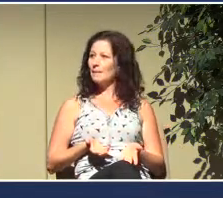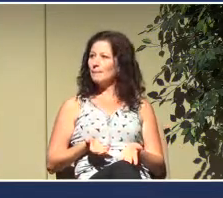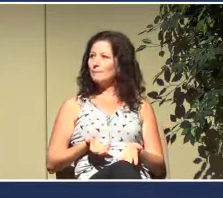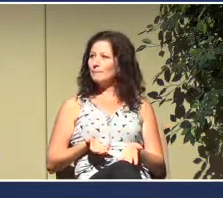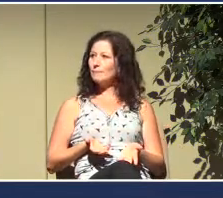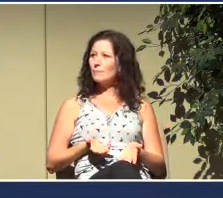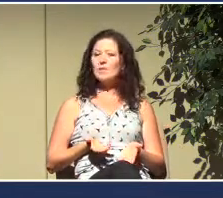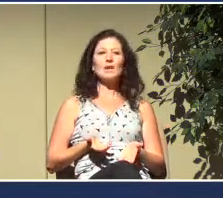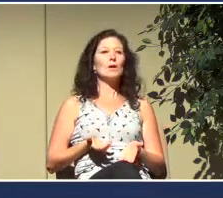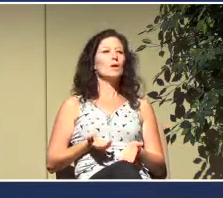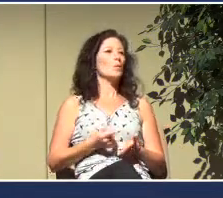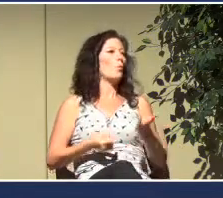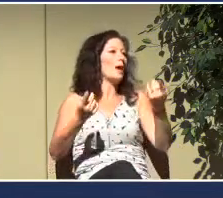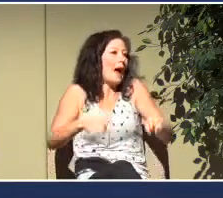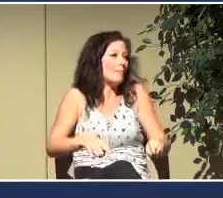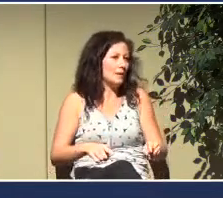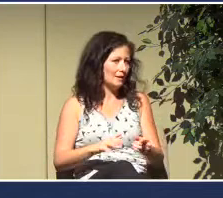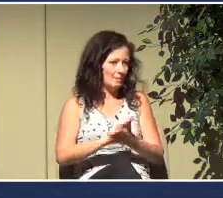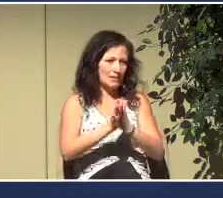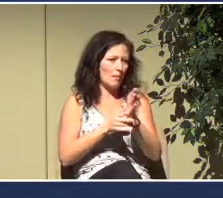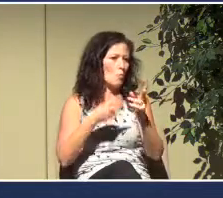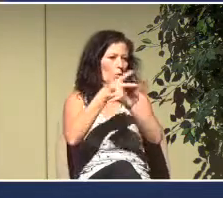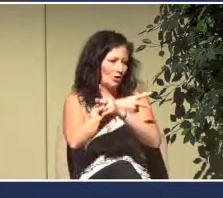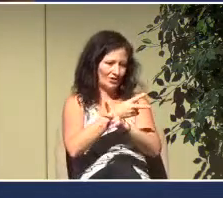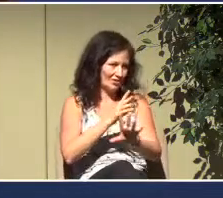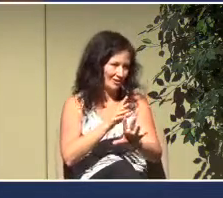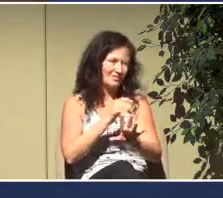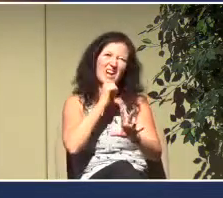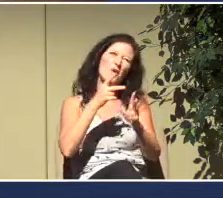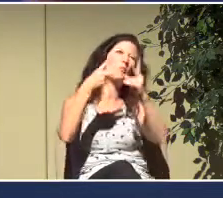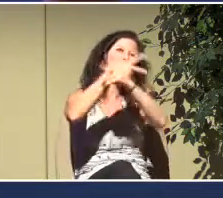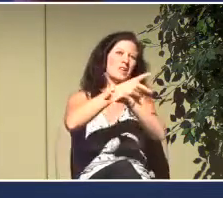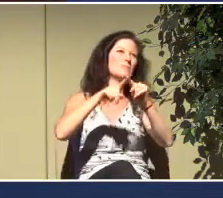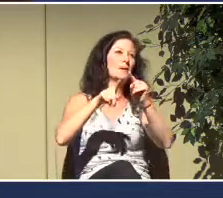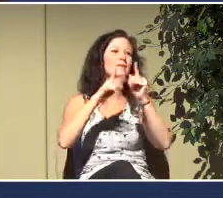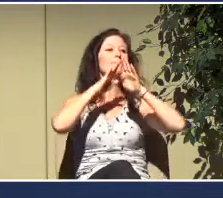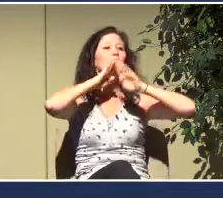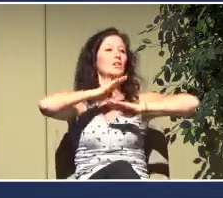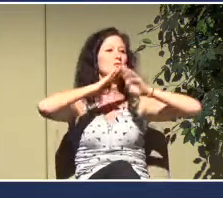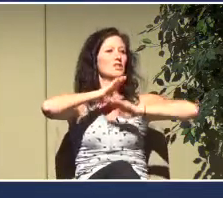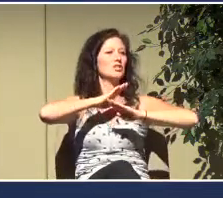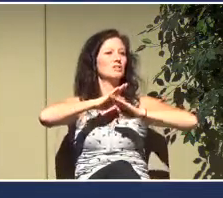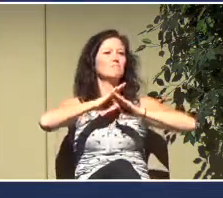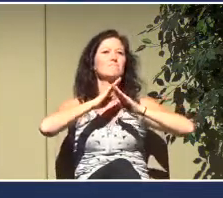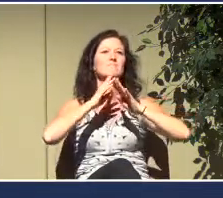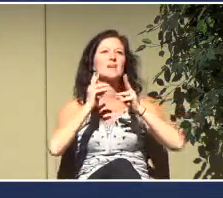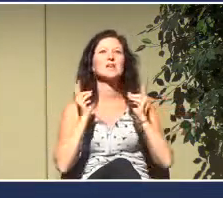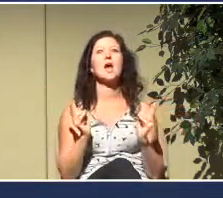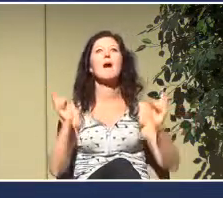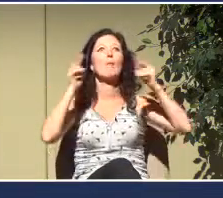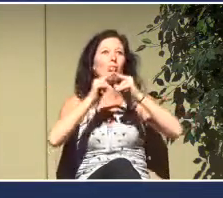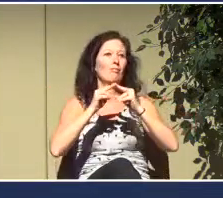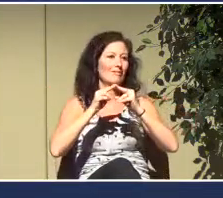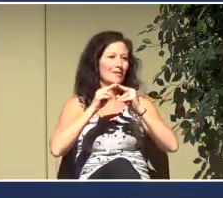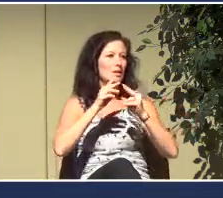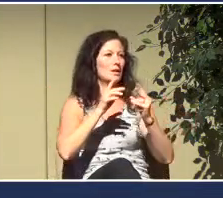And then it didn't get worse. It was, that frustration was multiplied because I came to this